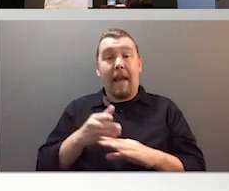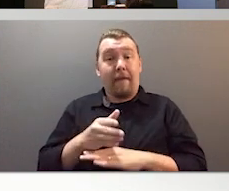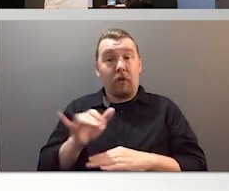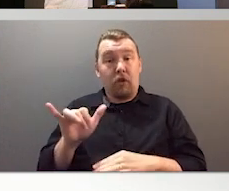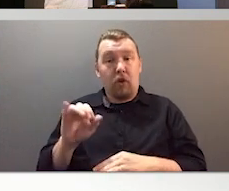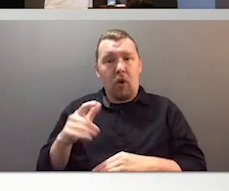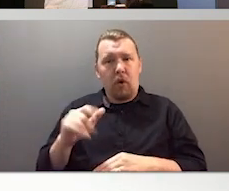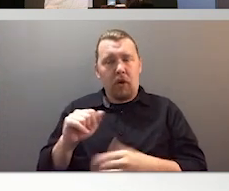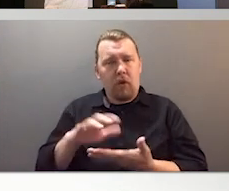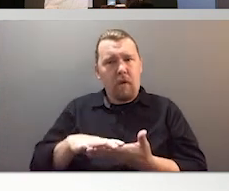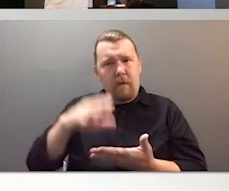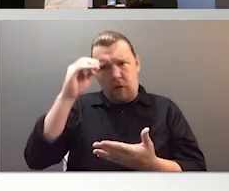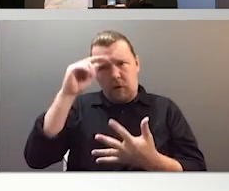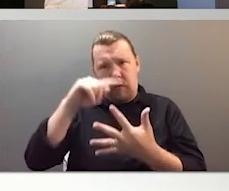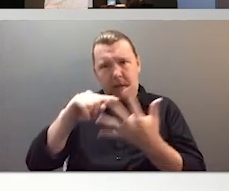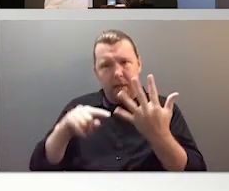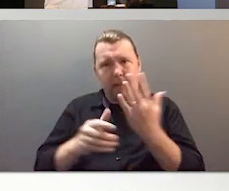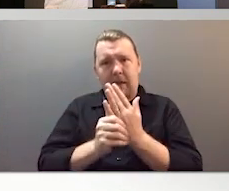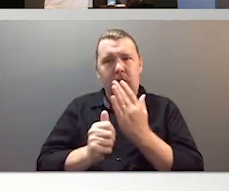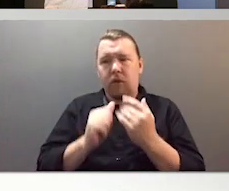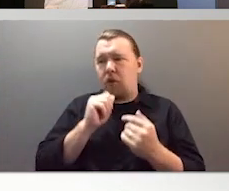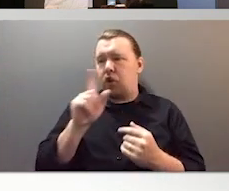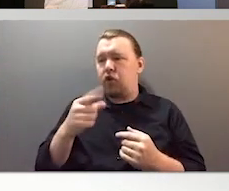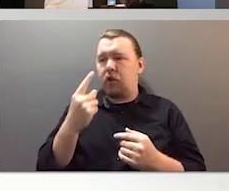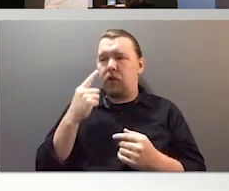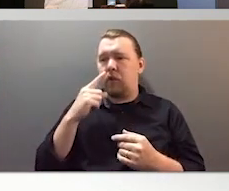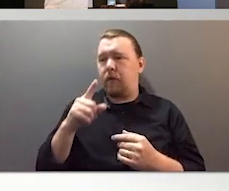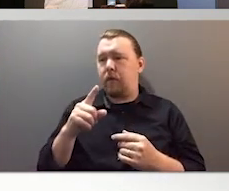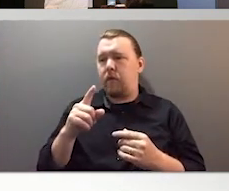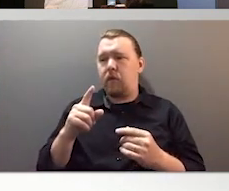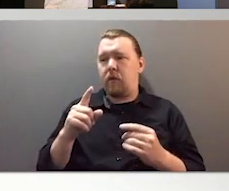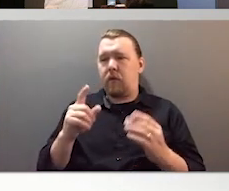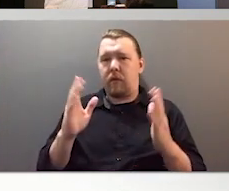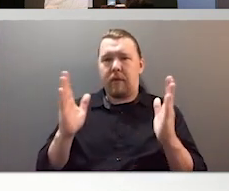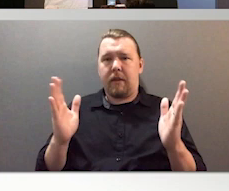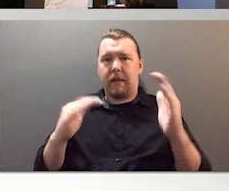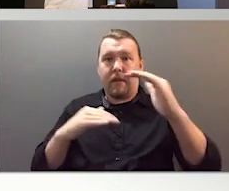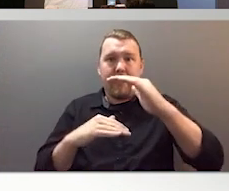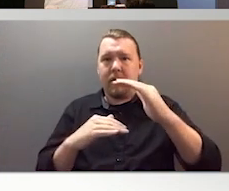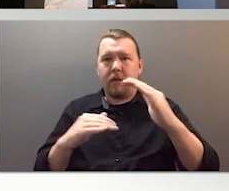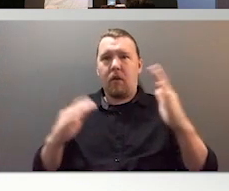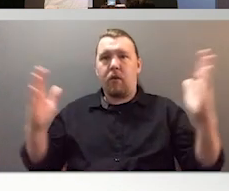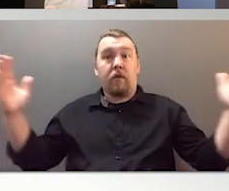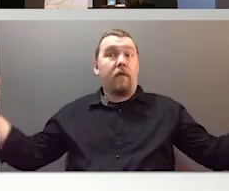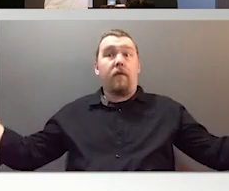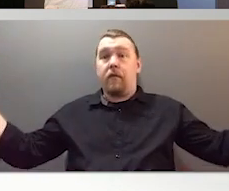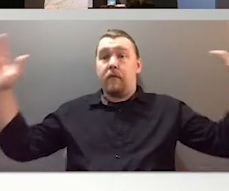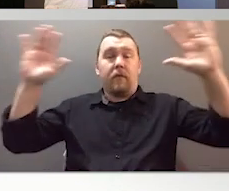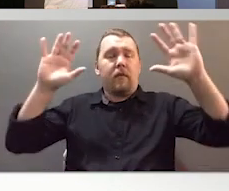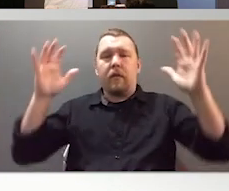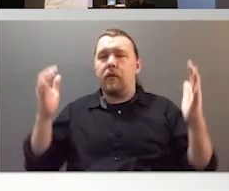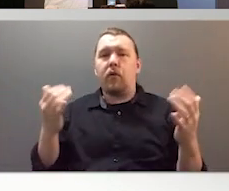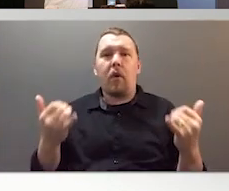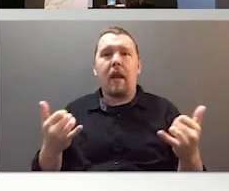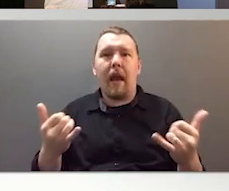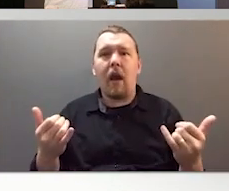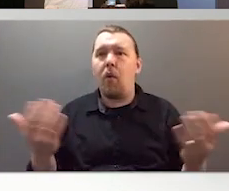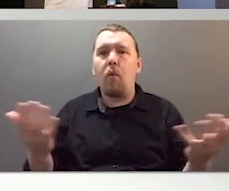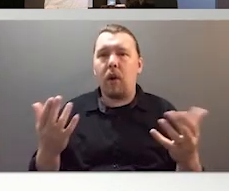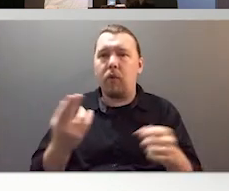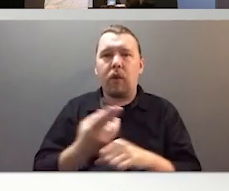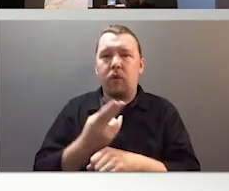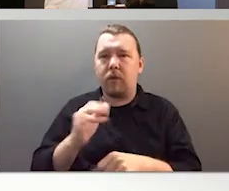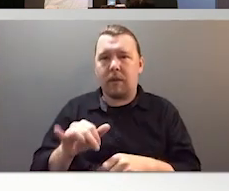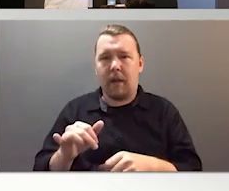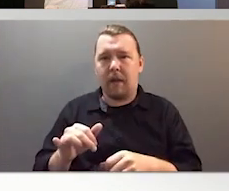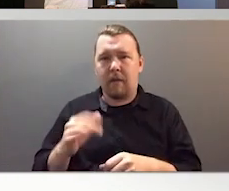So we take those activities that we know decreases your heart rate, and we build them into your day, whether it's singing